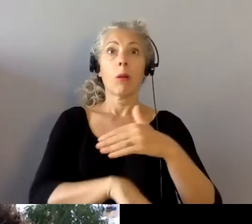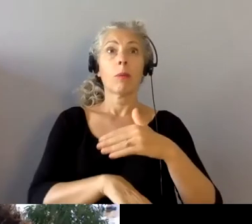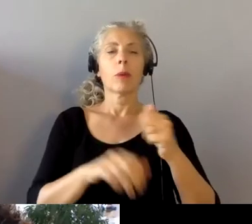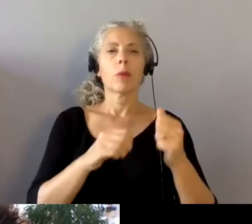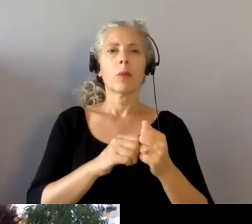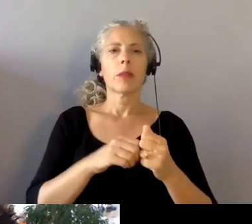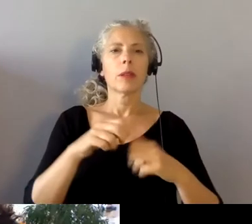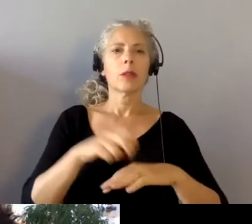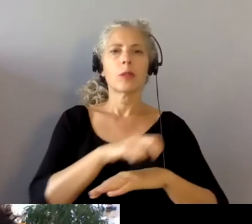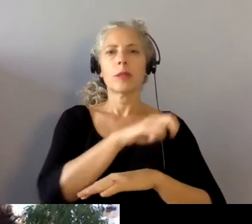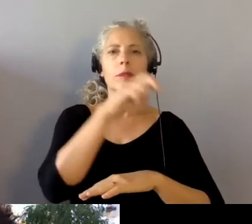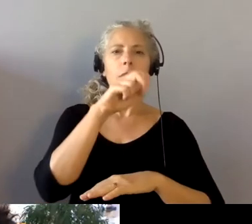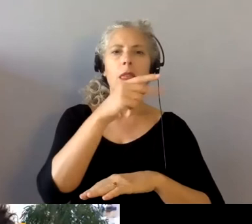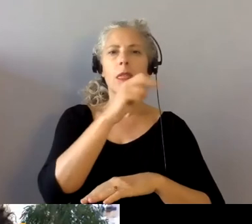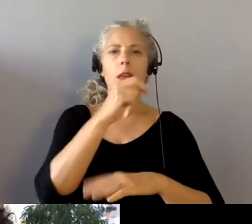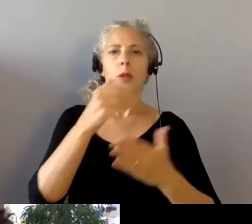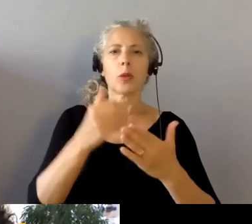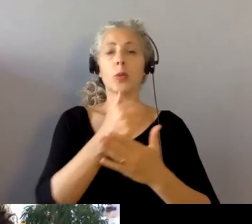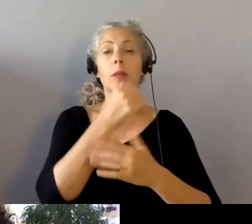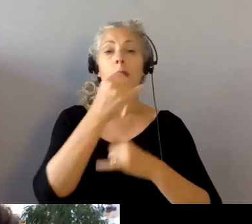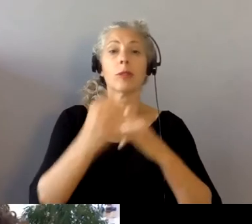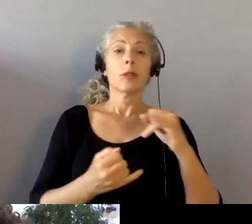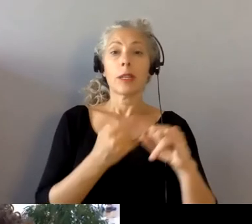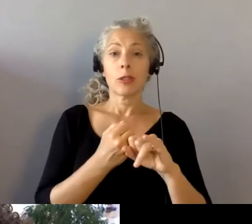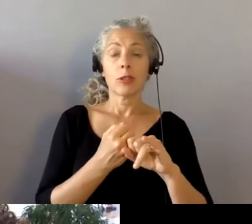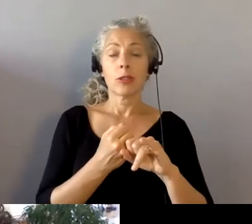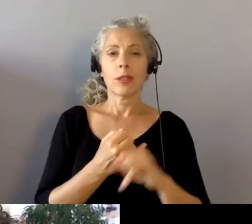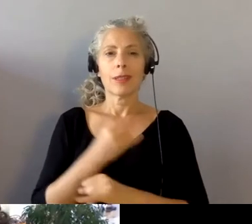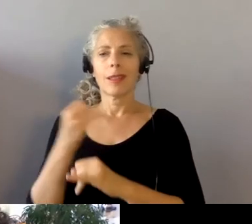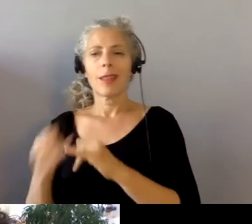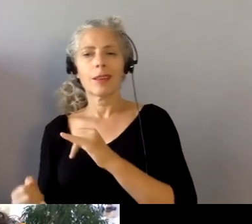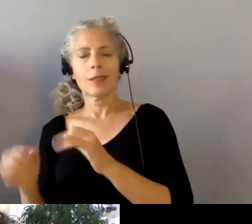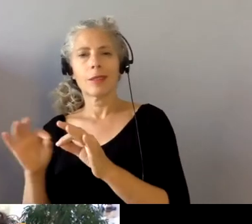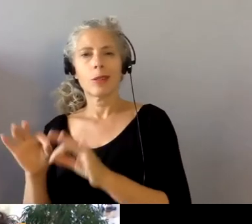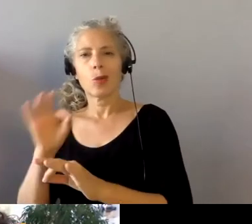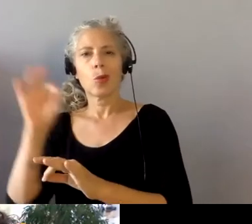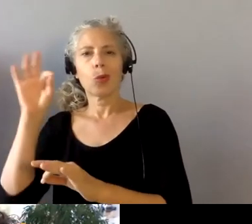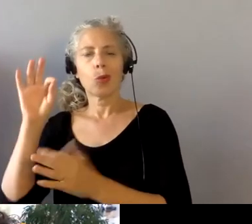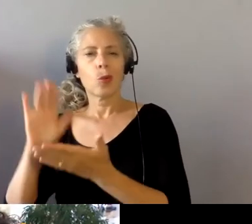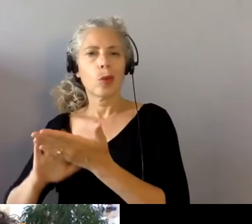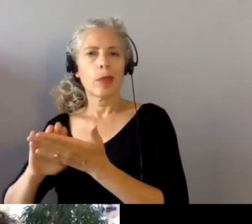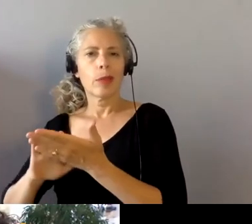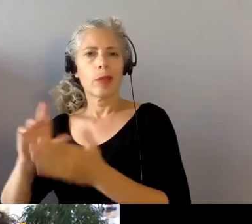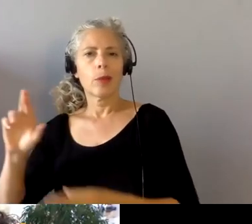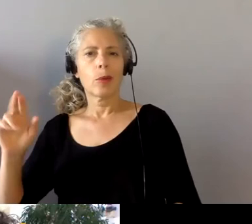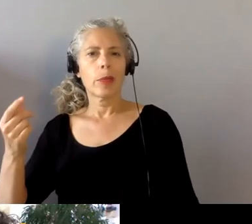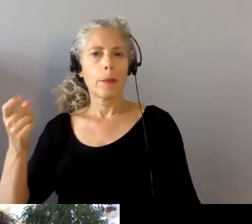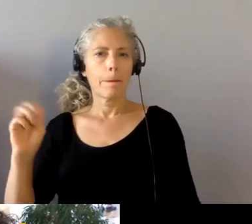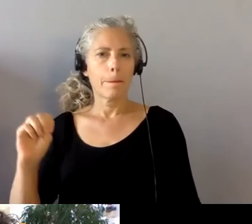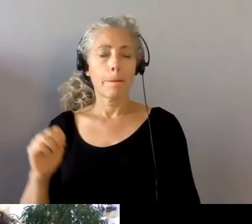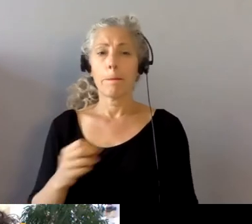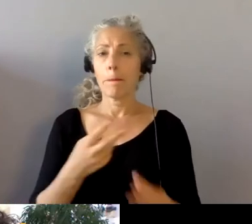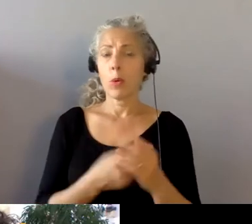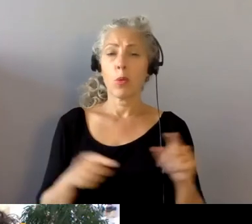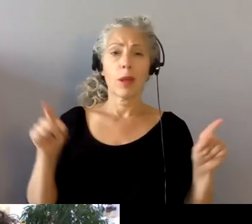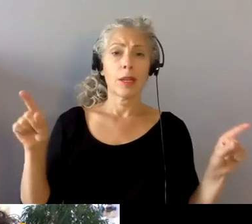transcending the new international and then again closes with Ghost Rhythm, is that both of those paintings, again, 20 or